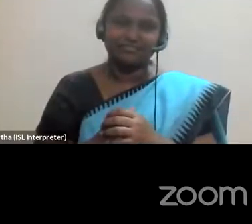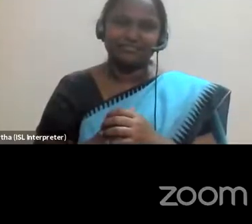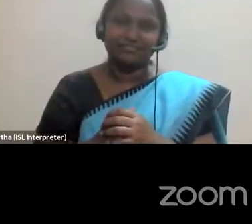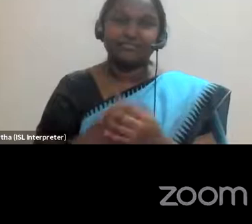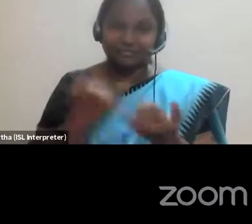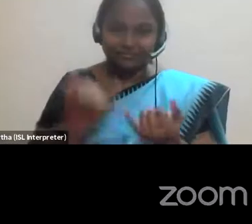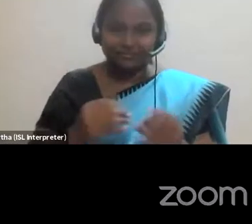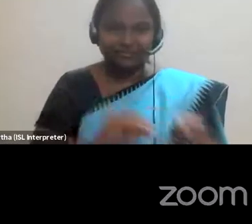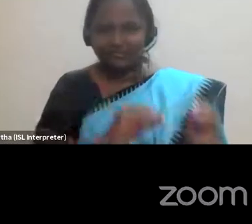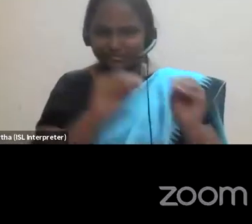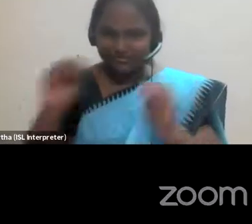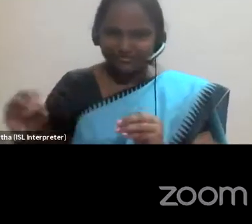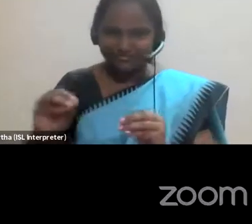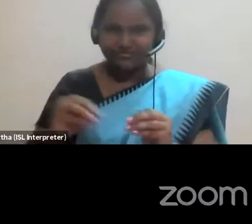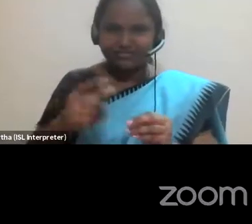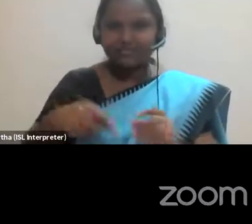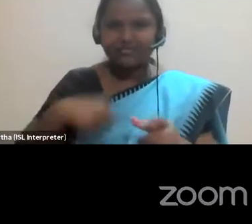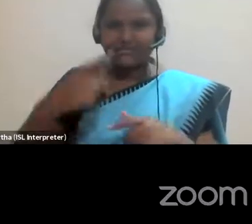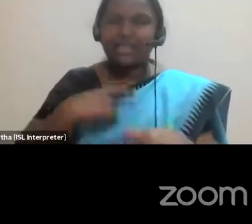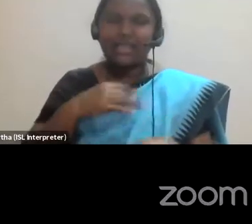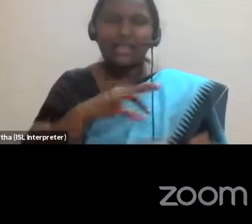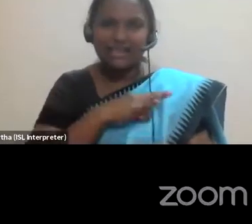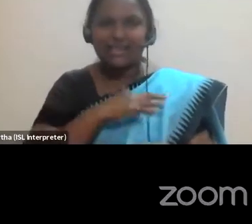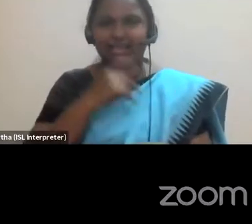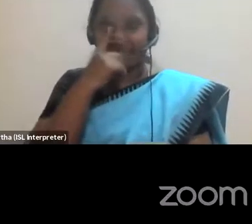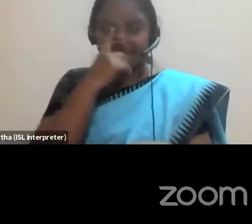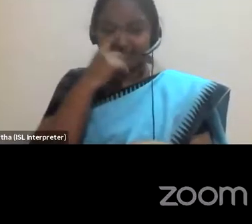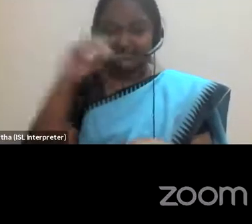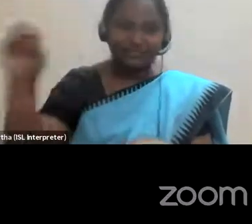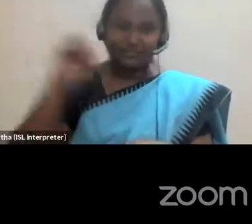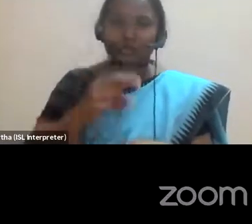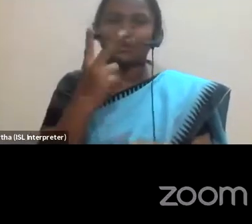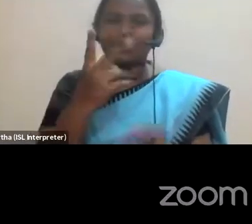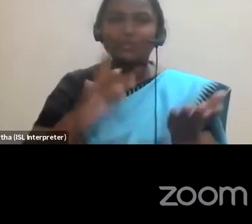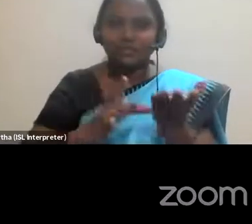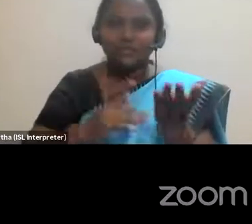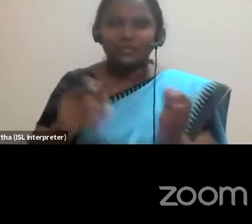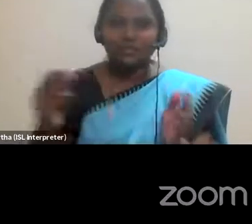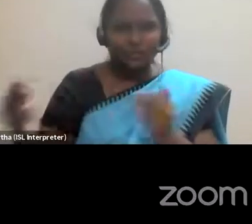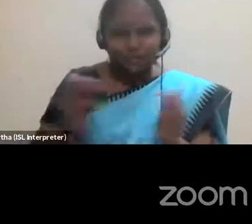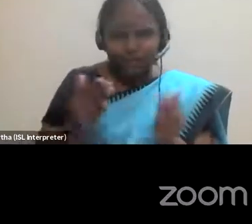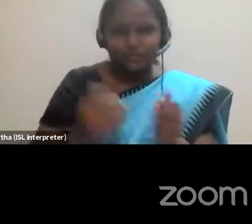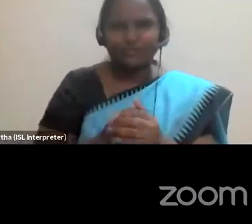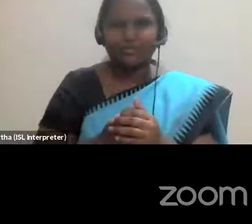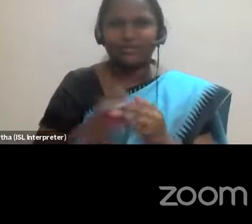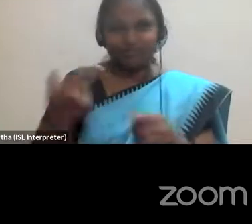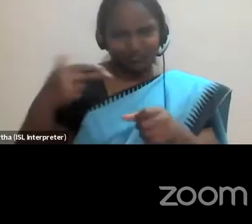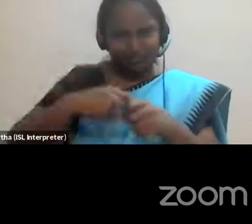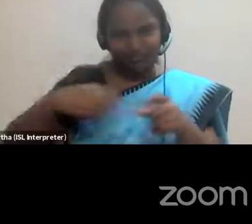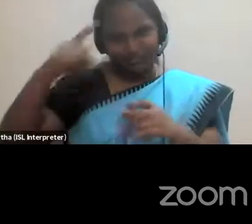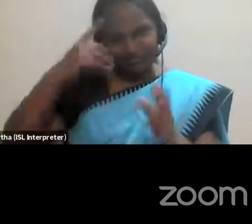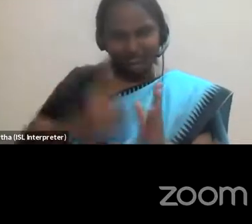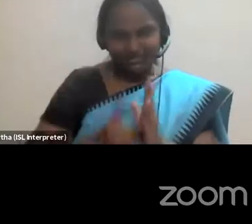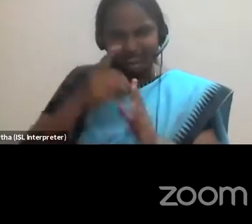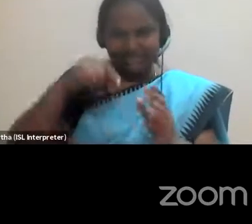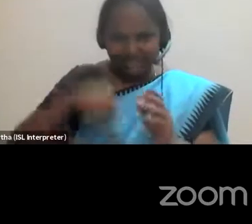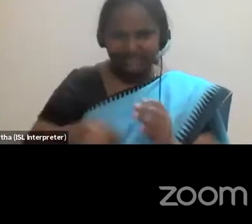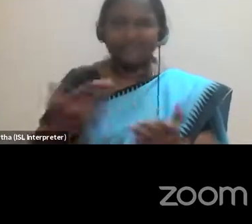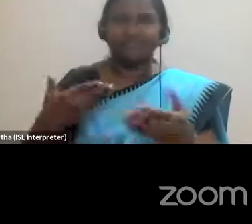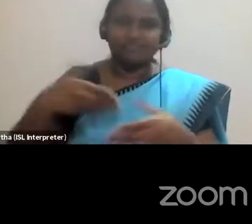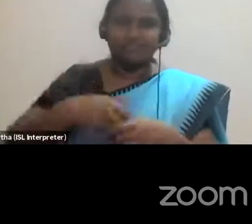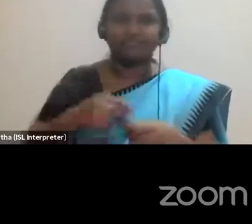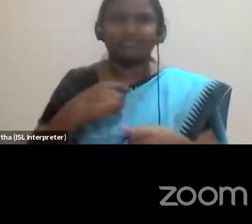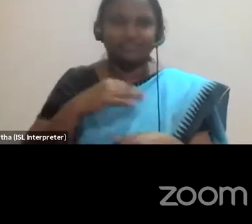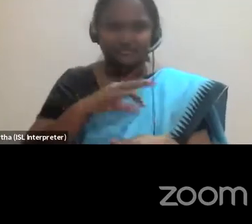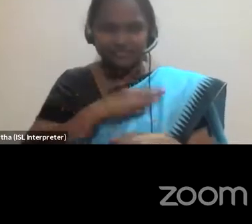So now let's move on to the next segment, and I'd like to bring on 2 technologists who've been closely involved with the development of this initiative.